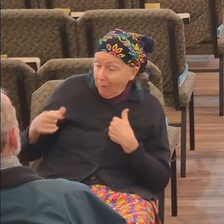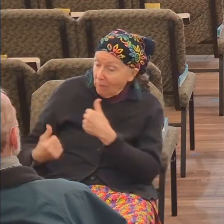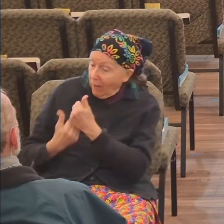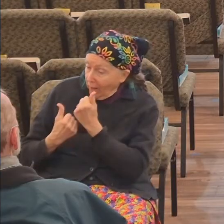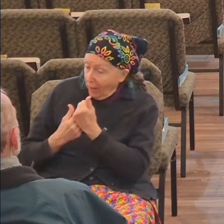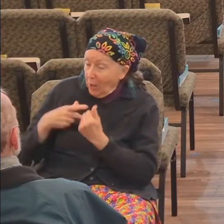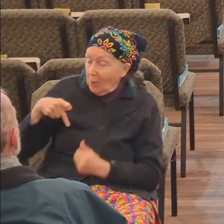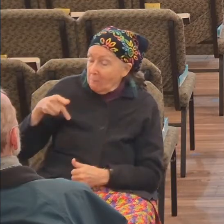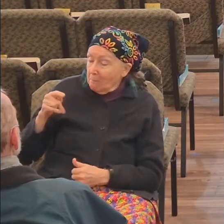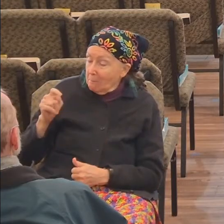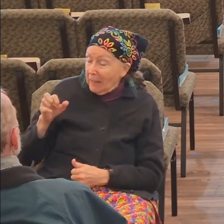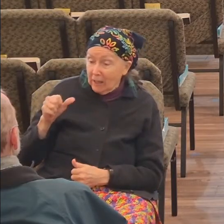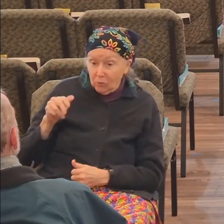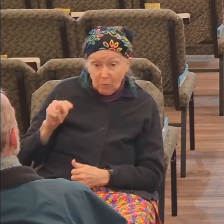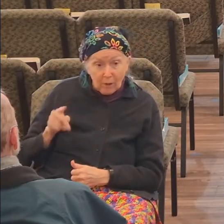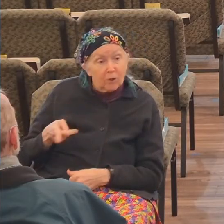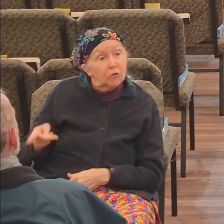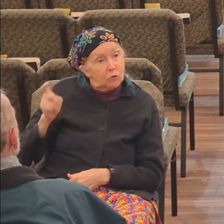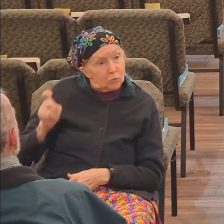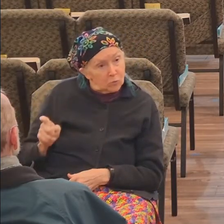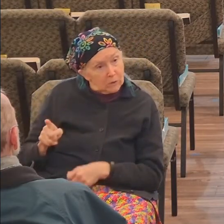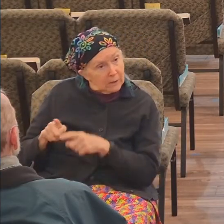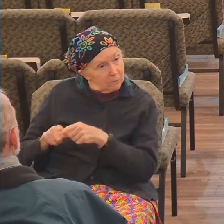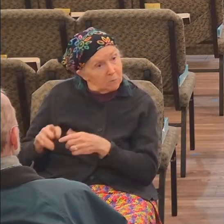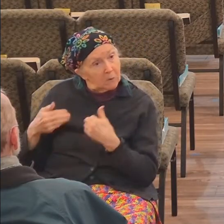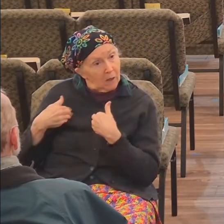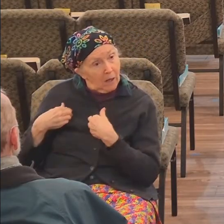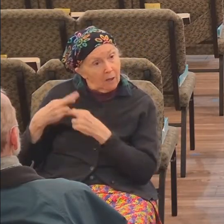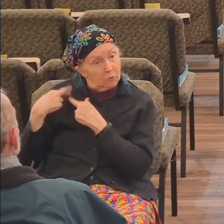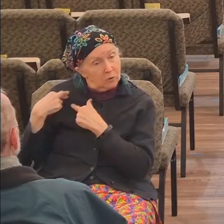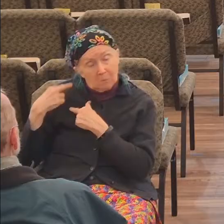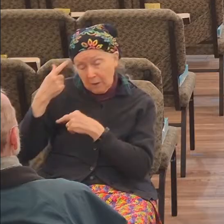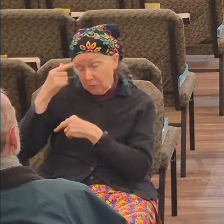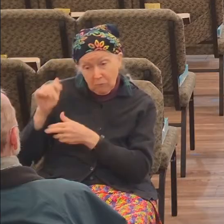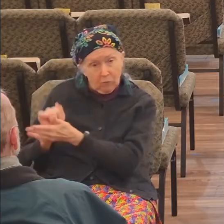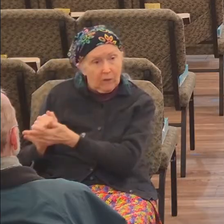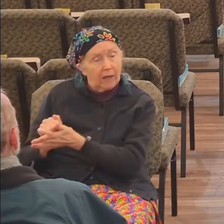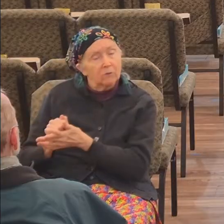you had to maintain, responsibilities, obligations to that. What else